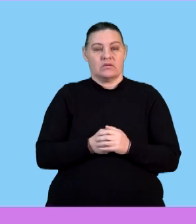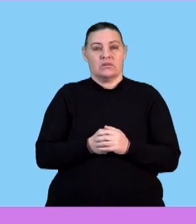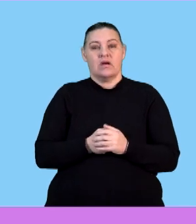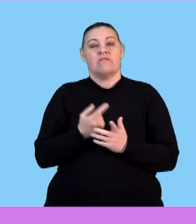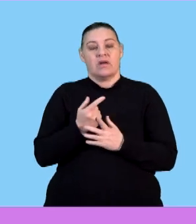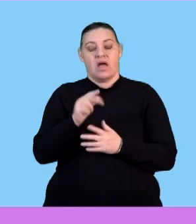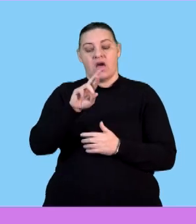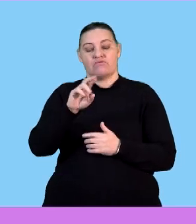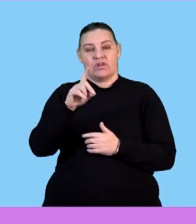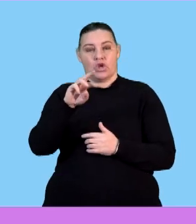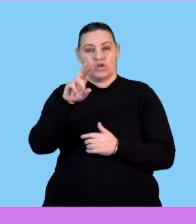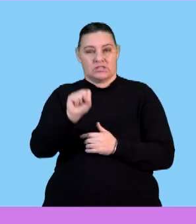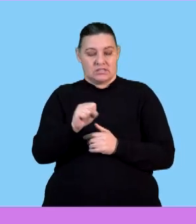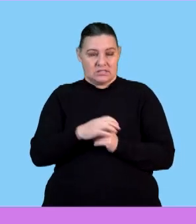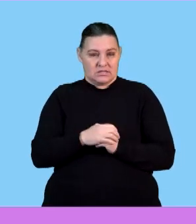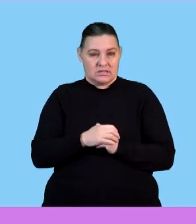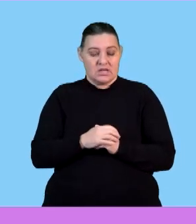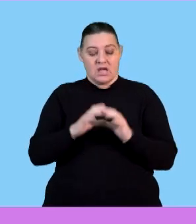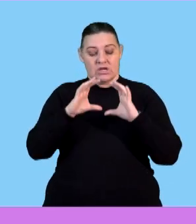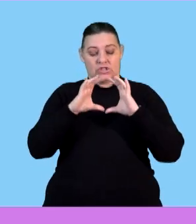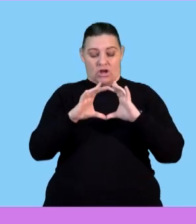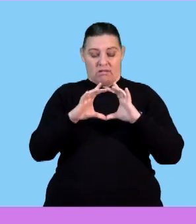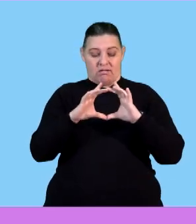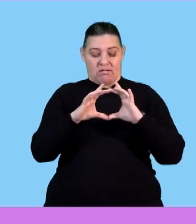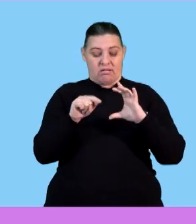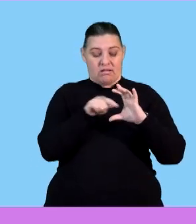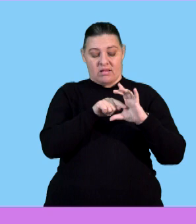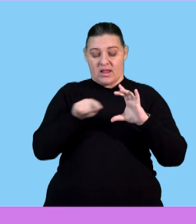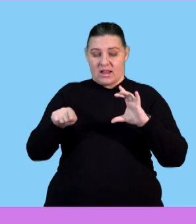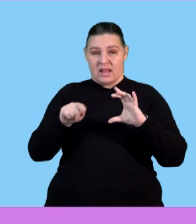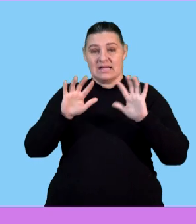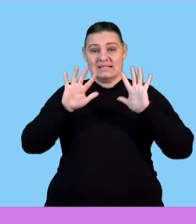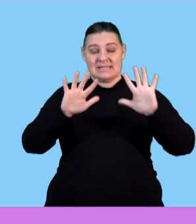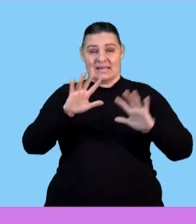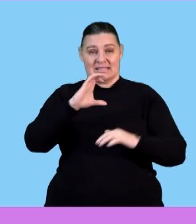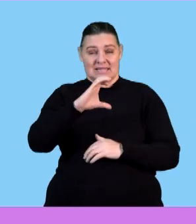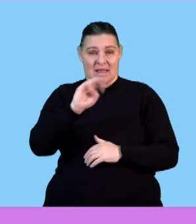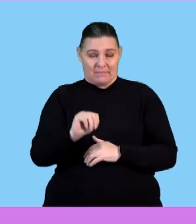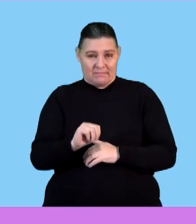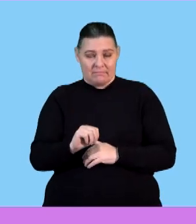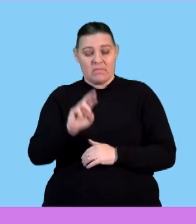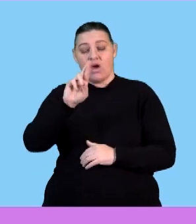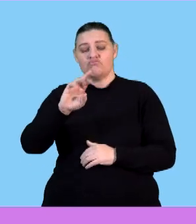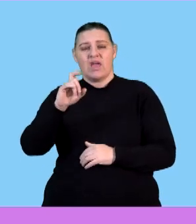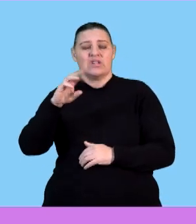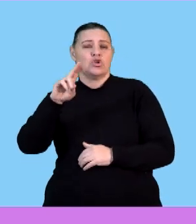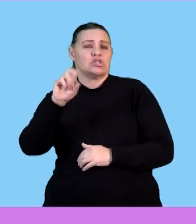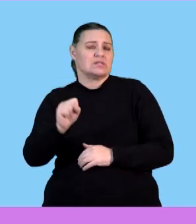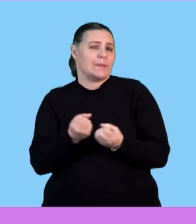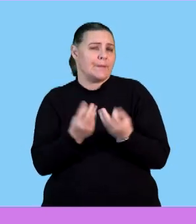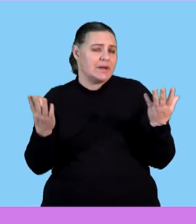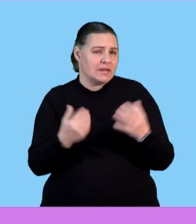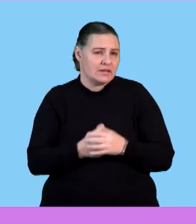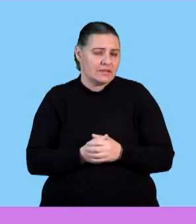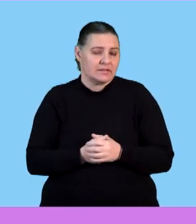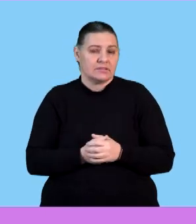find the radius. If a circle has a diameter of 10 centimeters, find its radius.